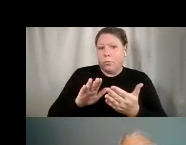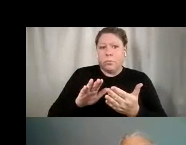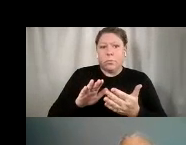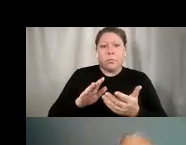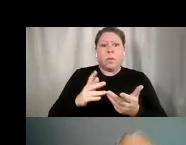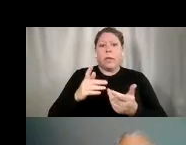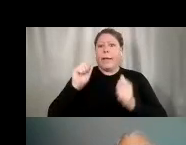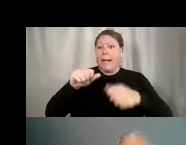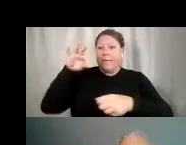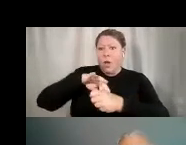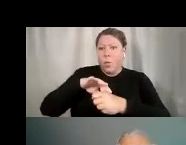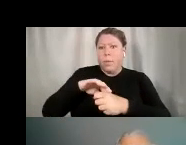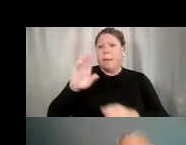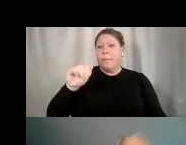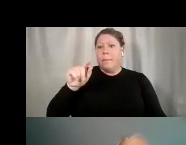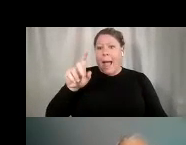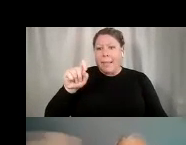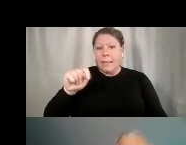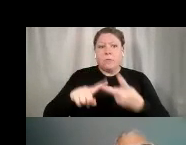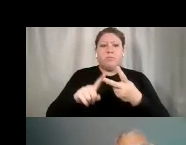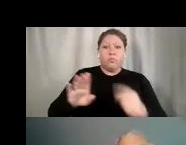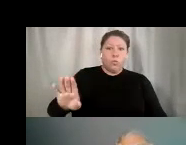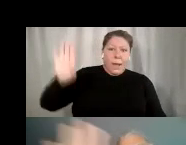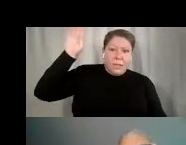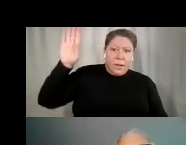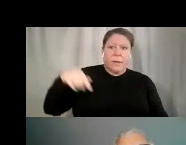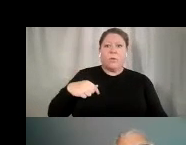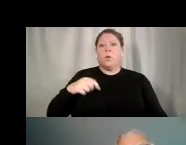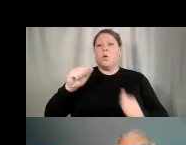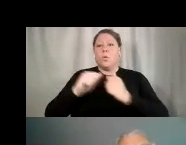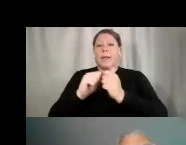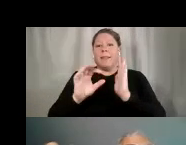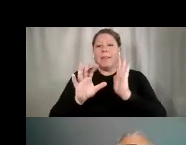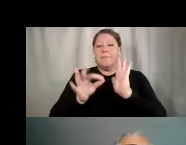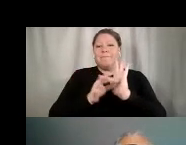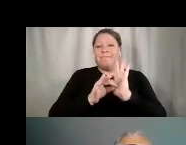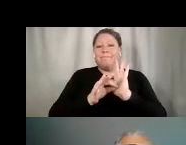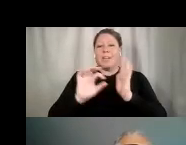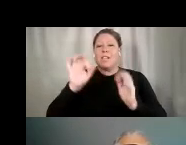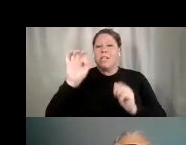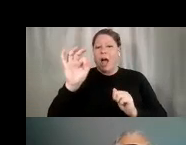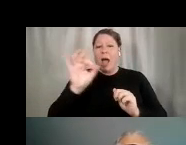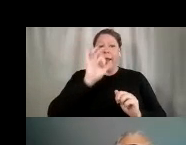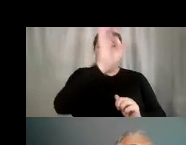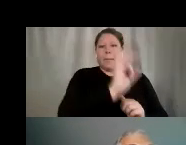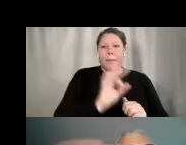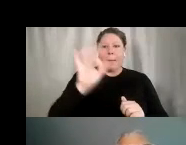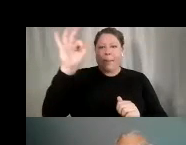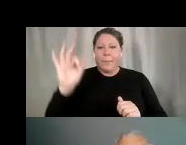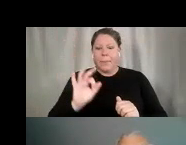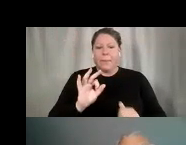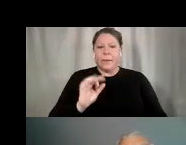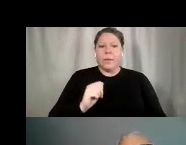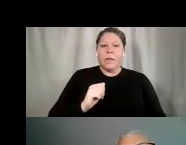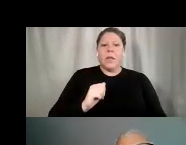people do ballots or raise their hand or dot voting. I've done lots of different things. Majority is probably the best way to